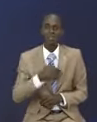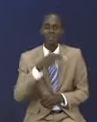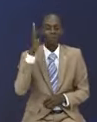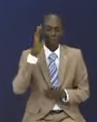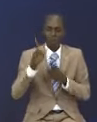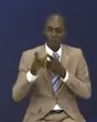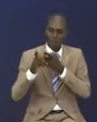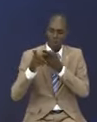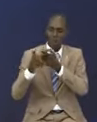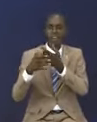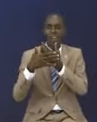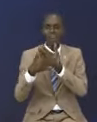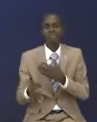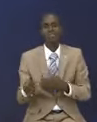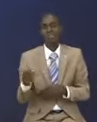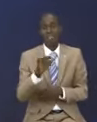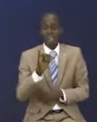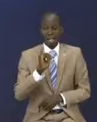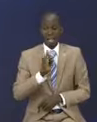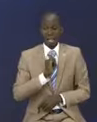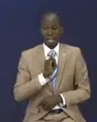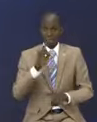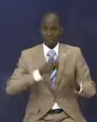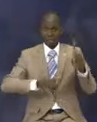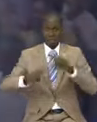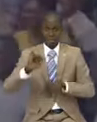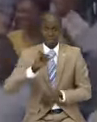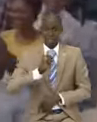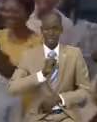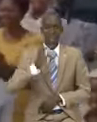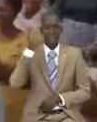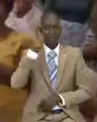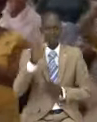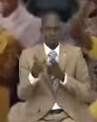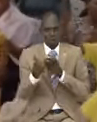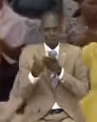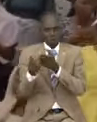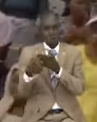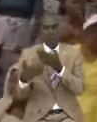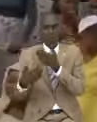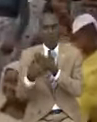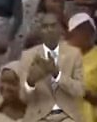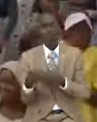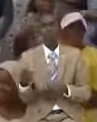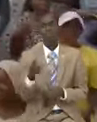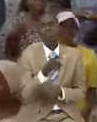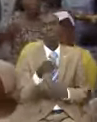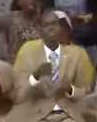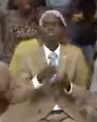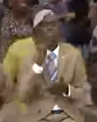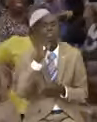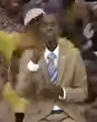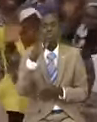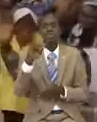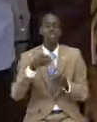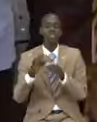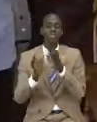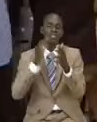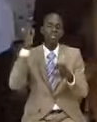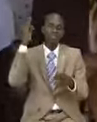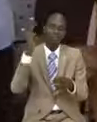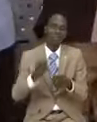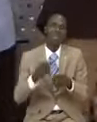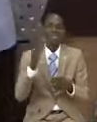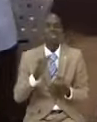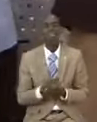him. I will run after him. It is so in Jesus'